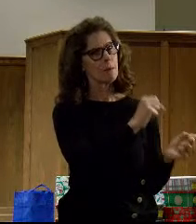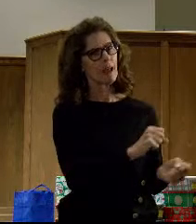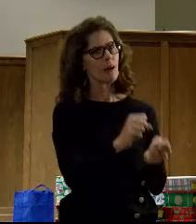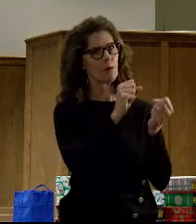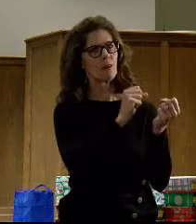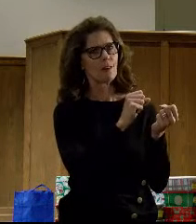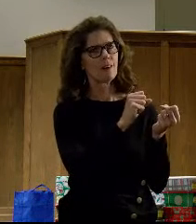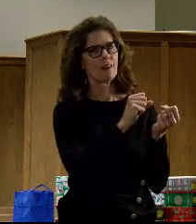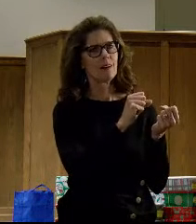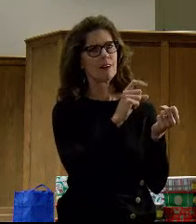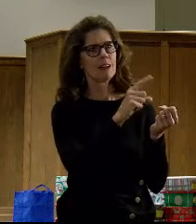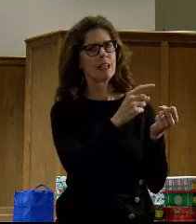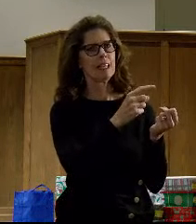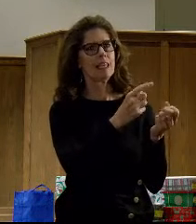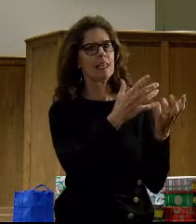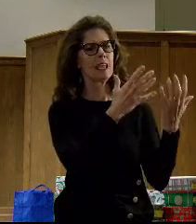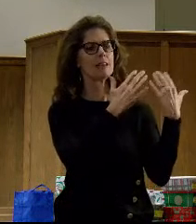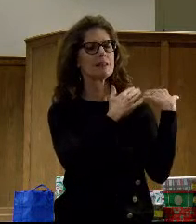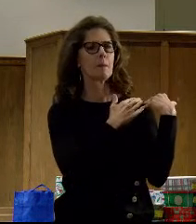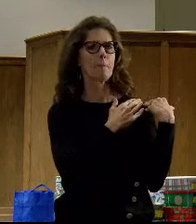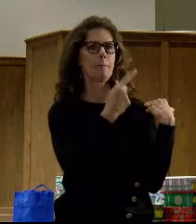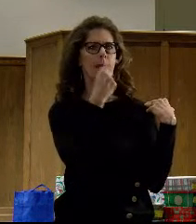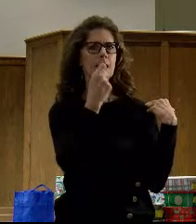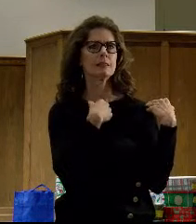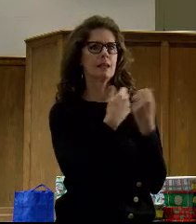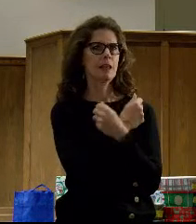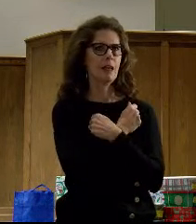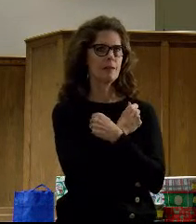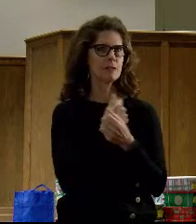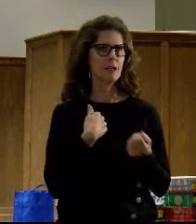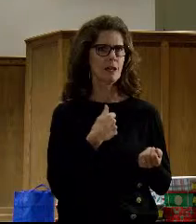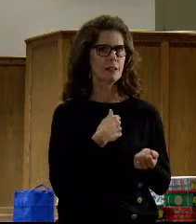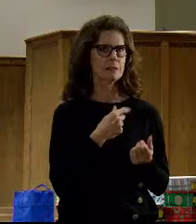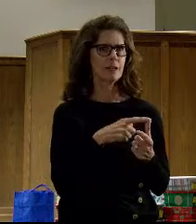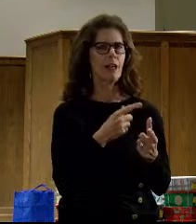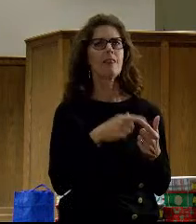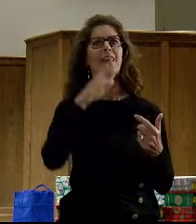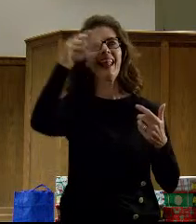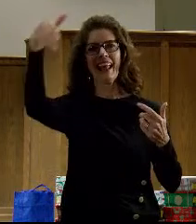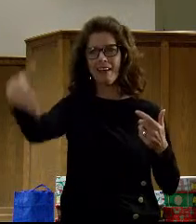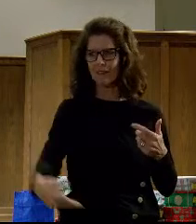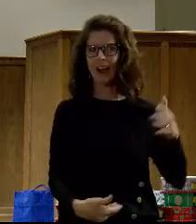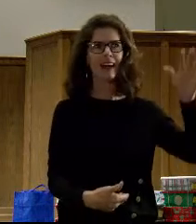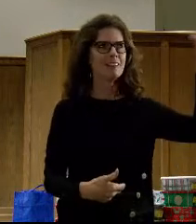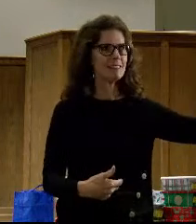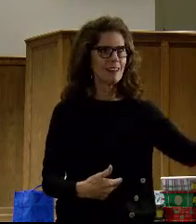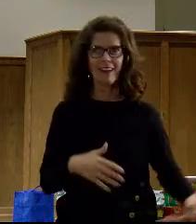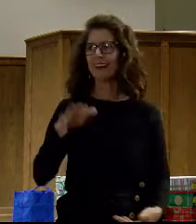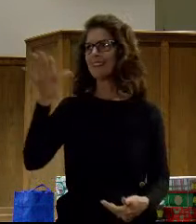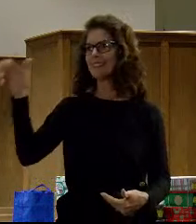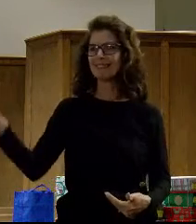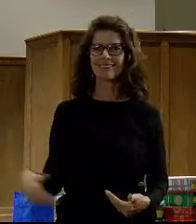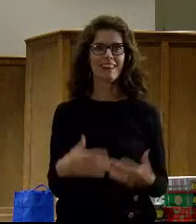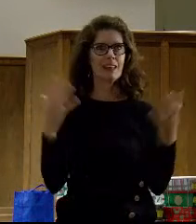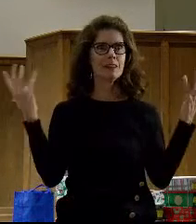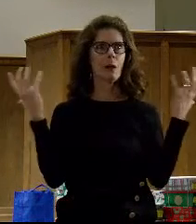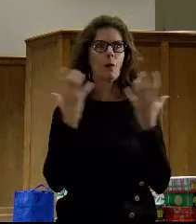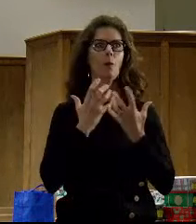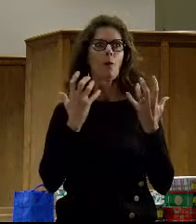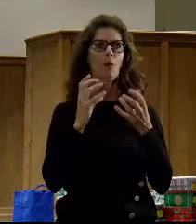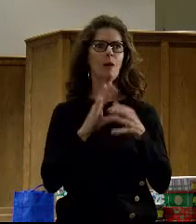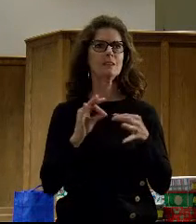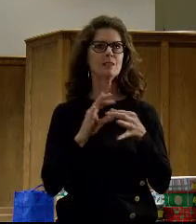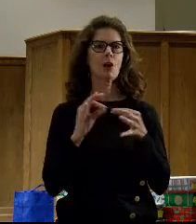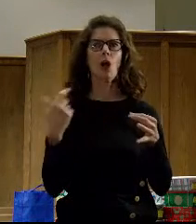he loves us. And then he invites us into this amazing story in which we can partner with him